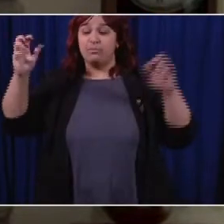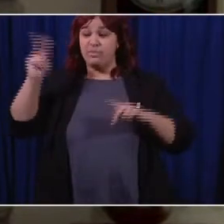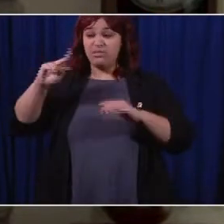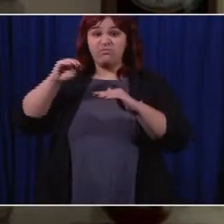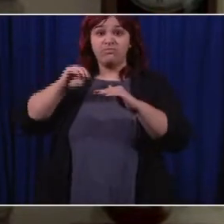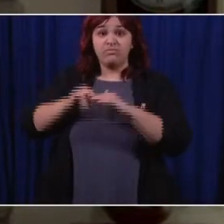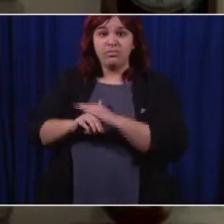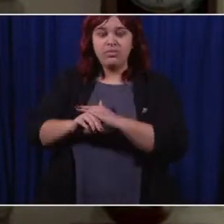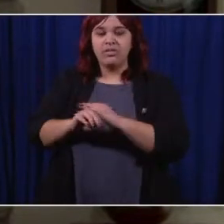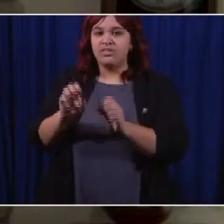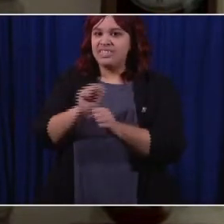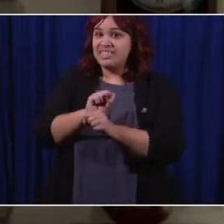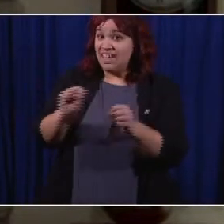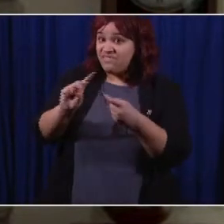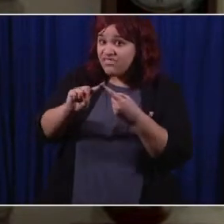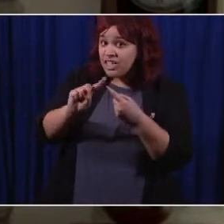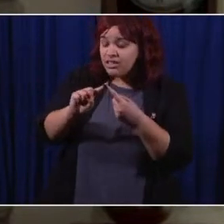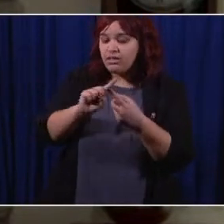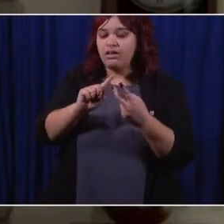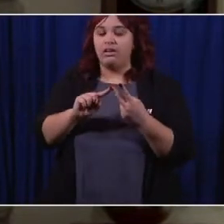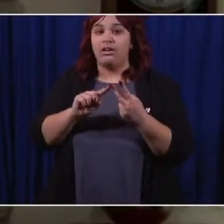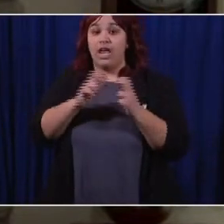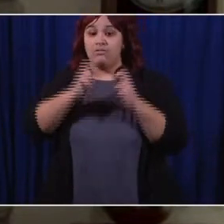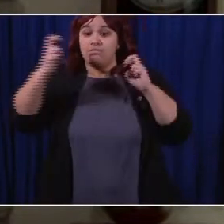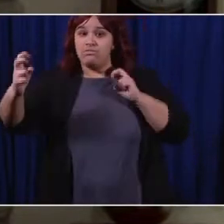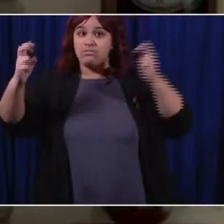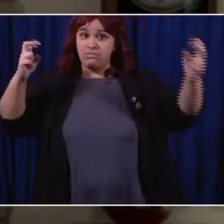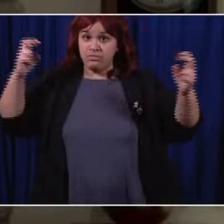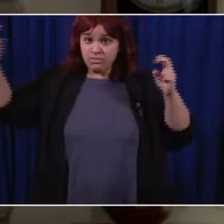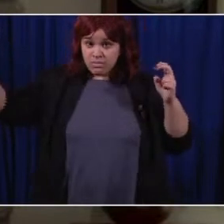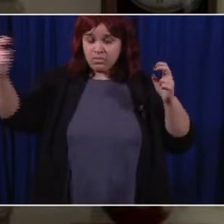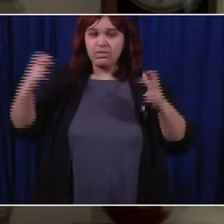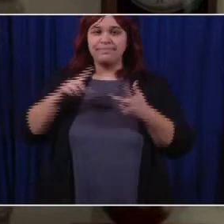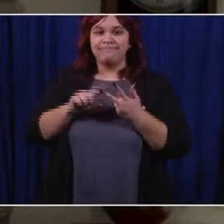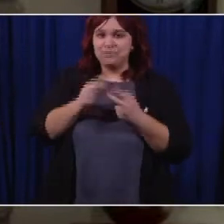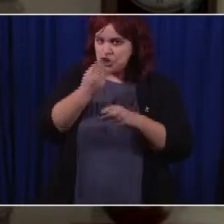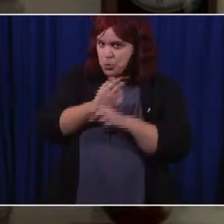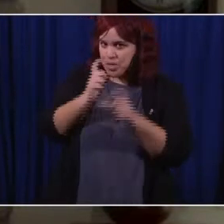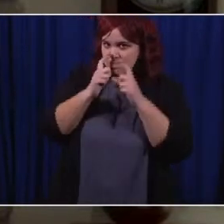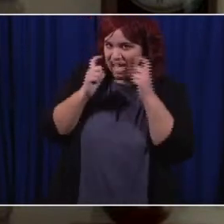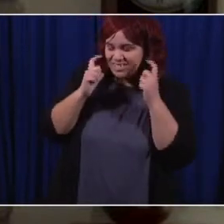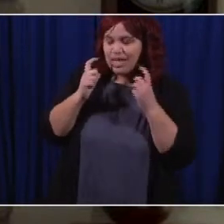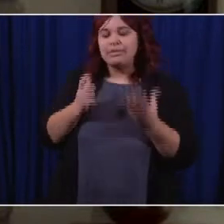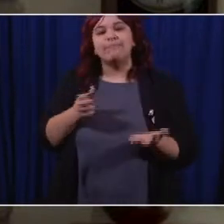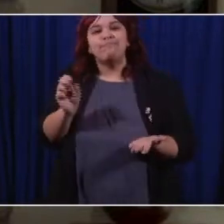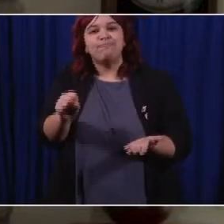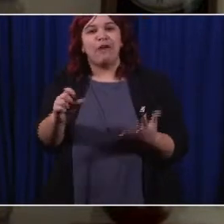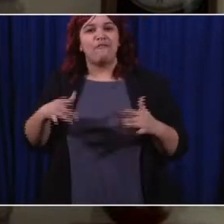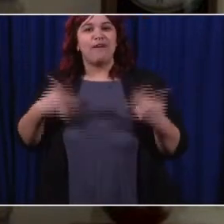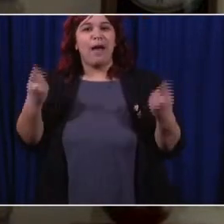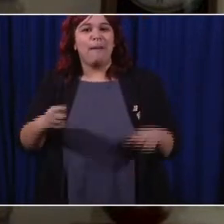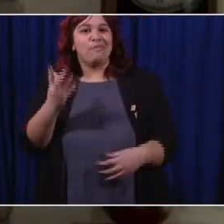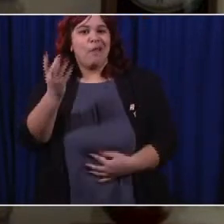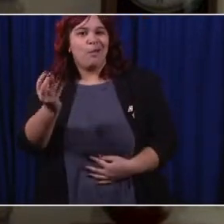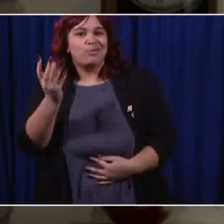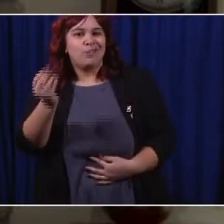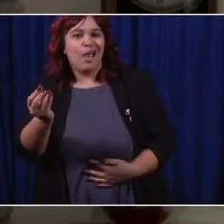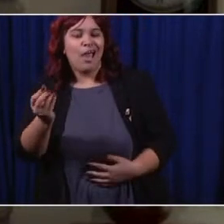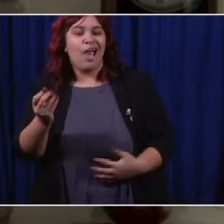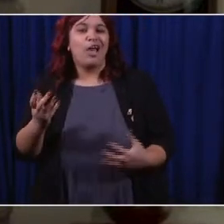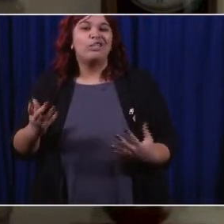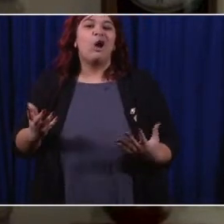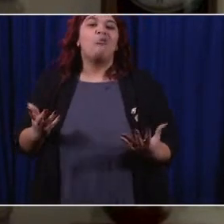enough distance apart. Everybody wear a mask. Obviously, it's outside, so we think that it can be